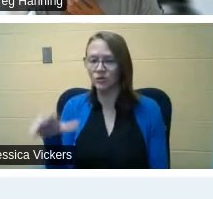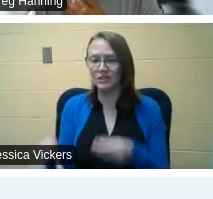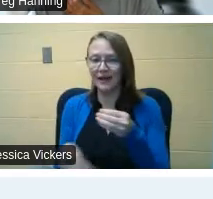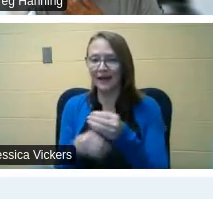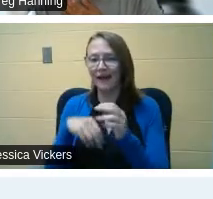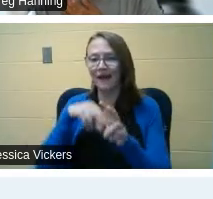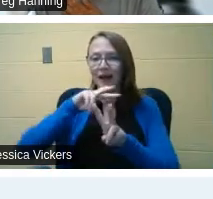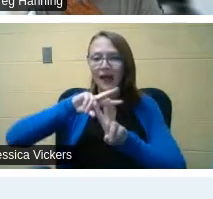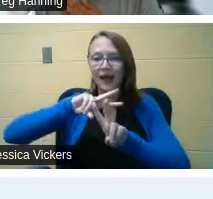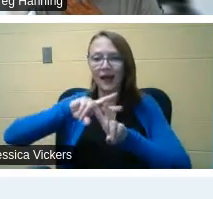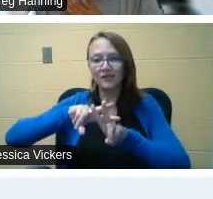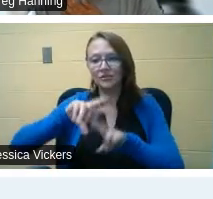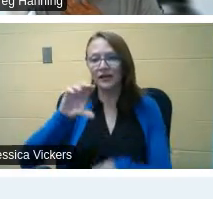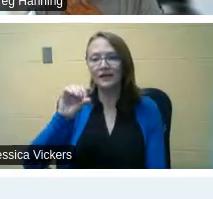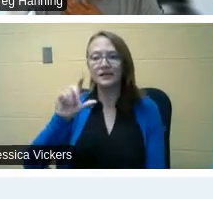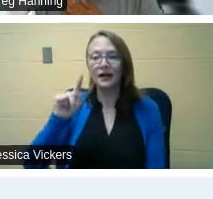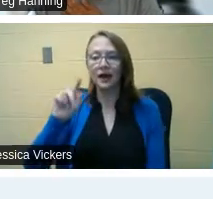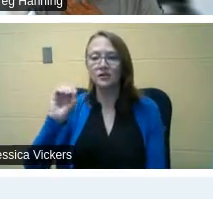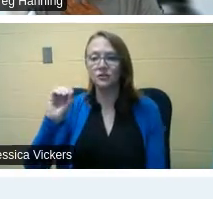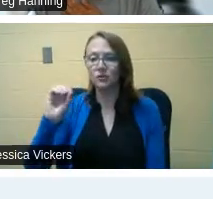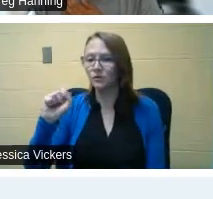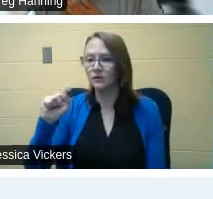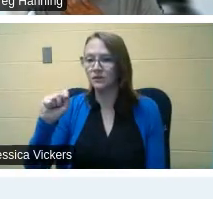hashtag OctoStudio.